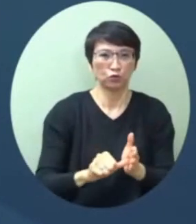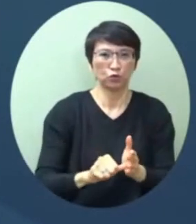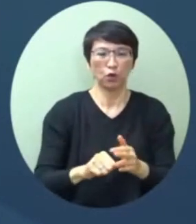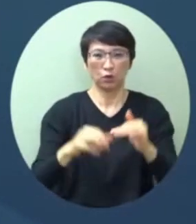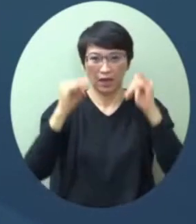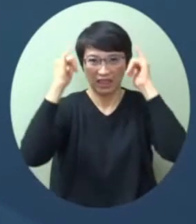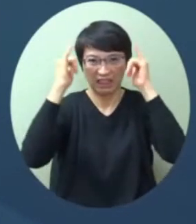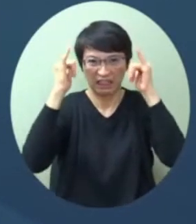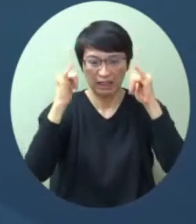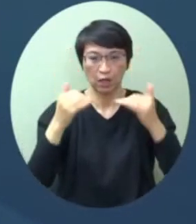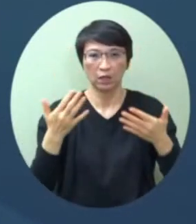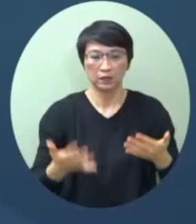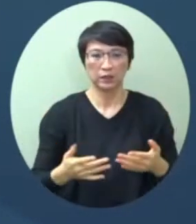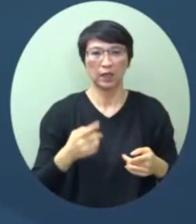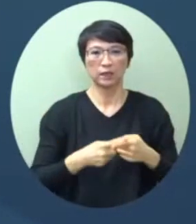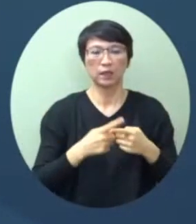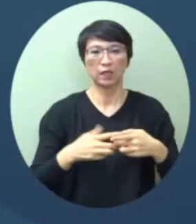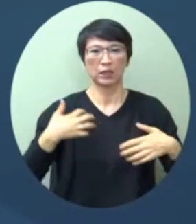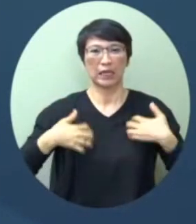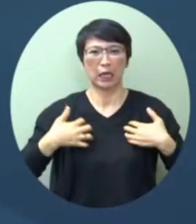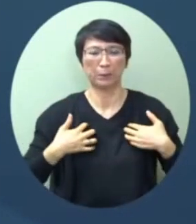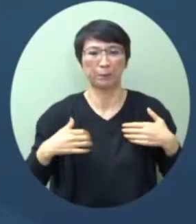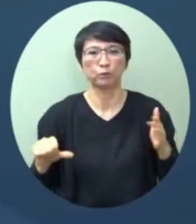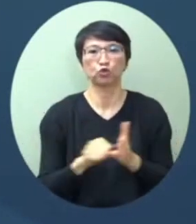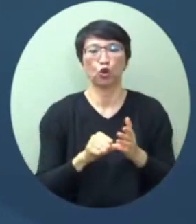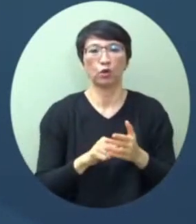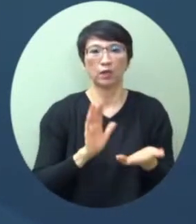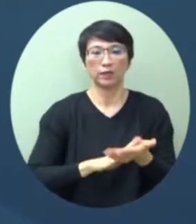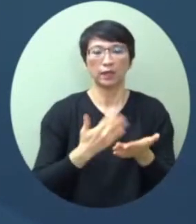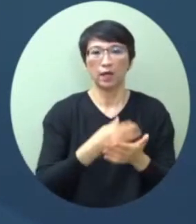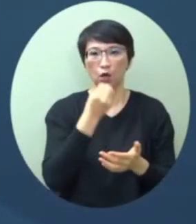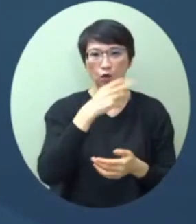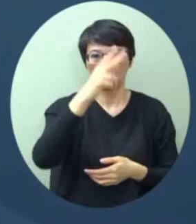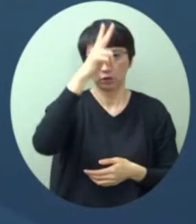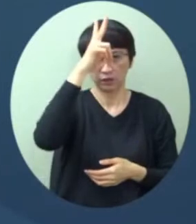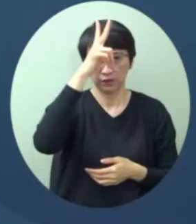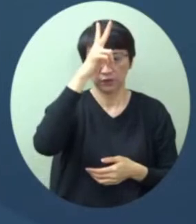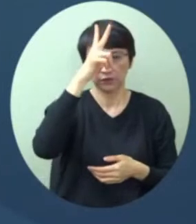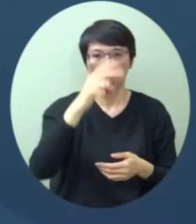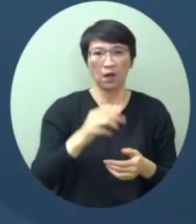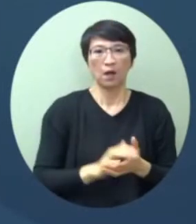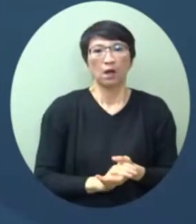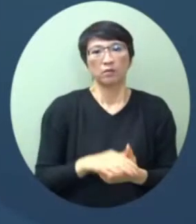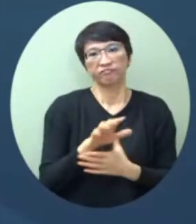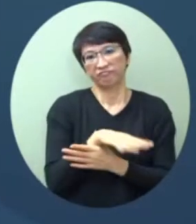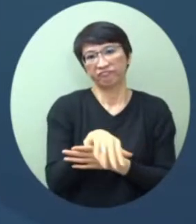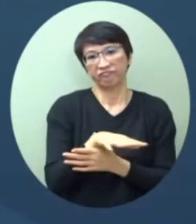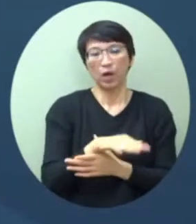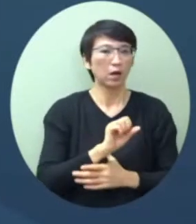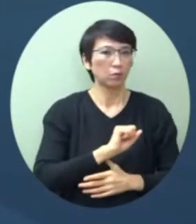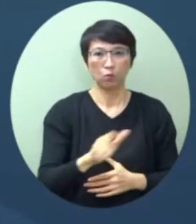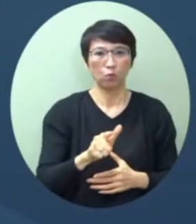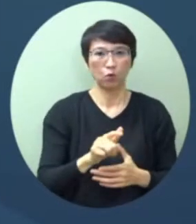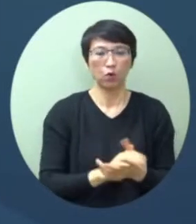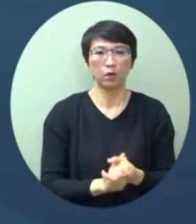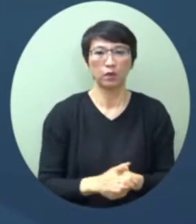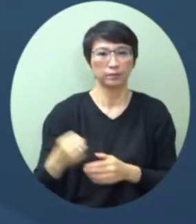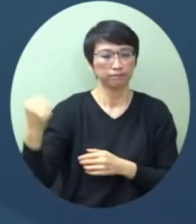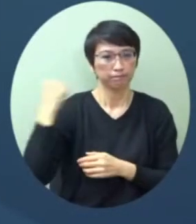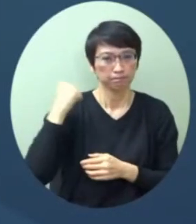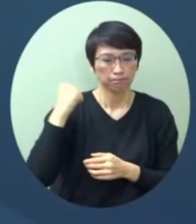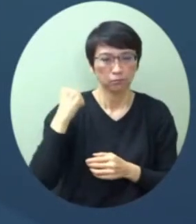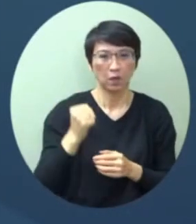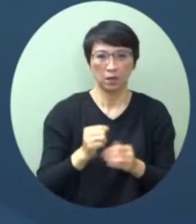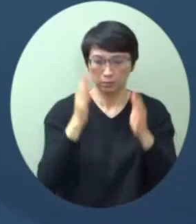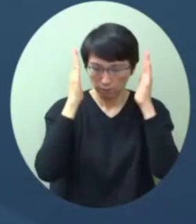5th wave of outbreak is the most serious in the last 2 years of fight against the pandemic, we're at a very critical